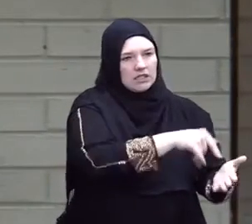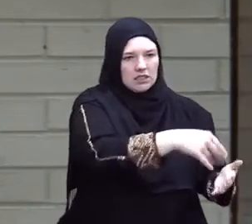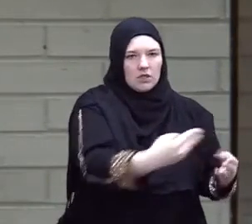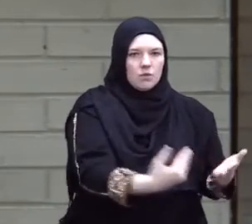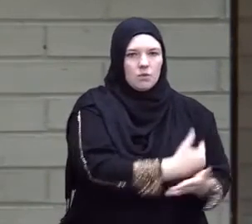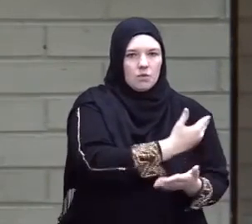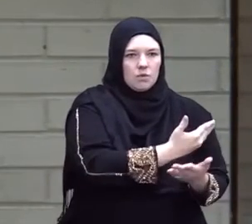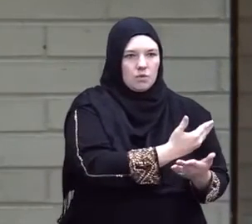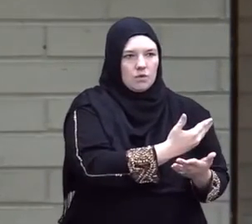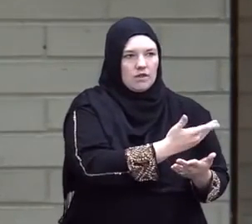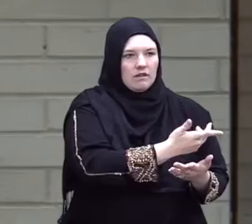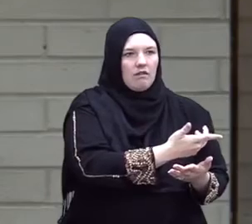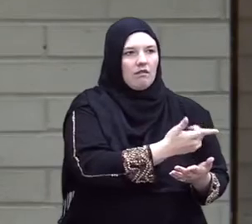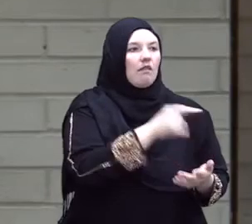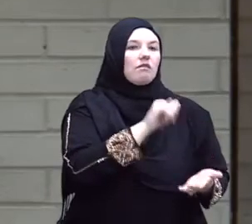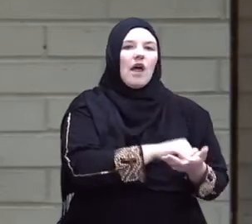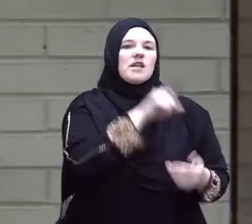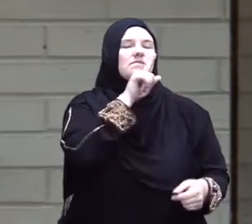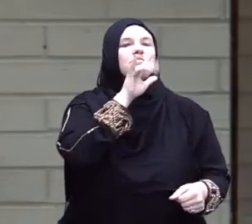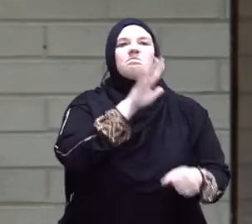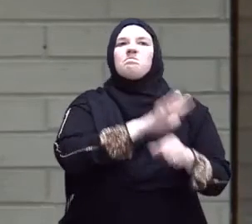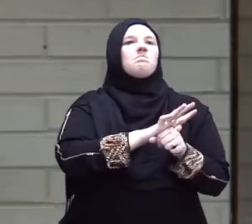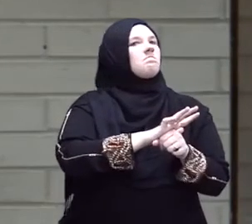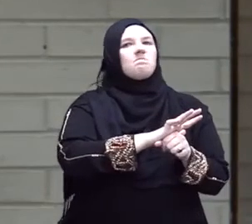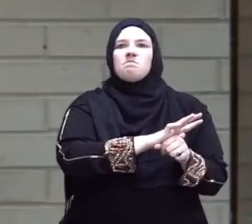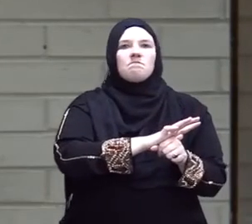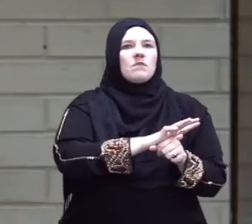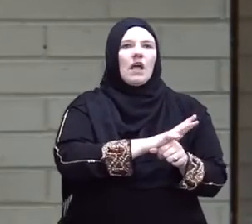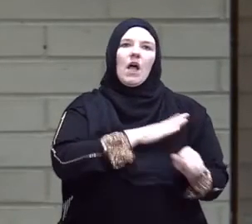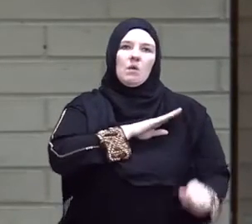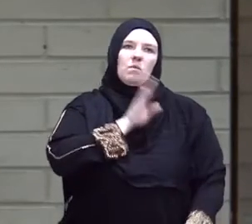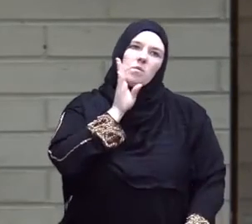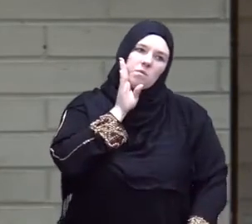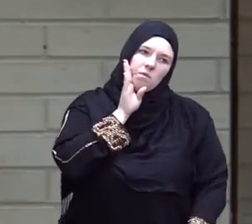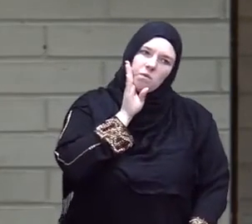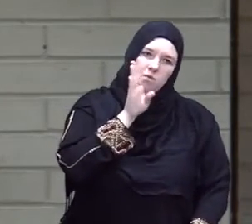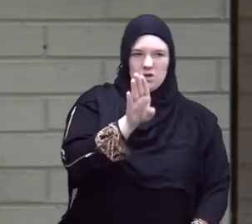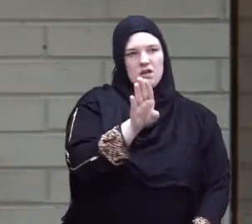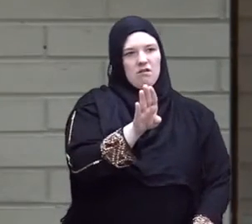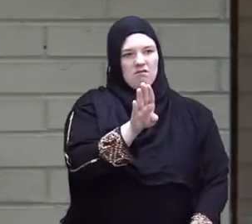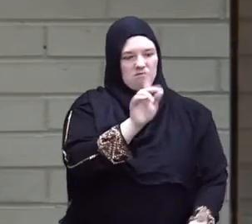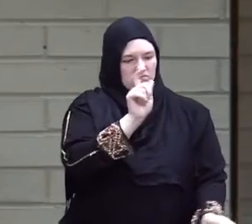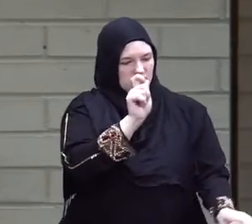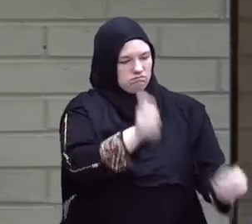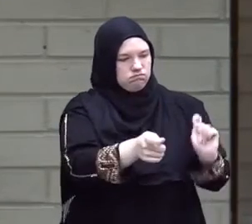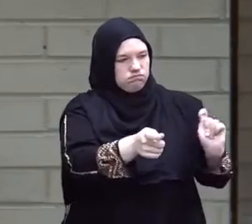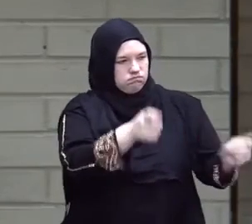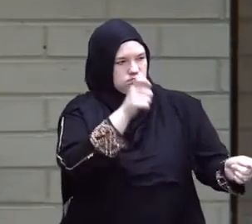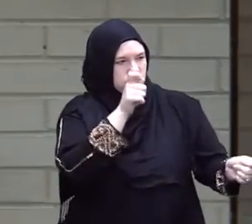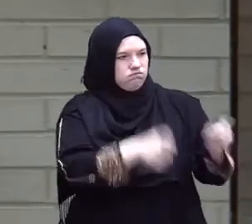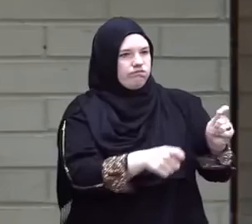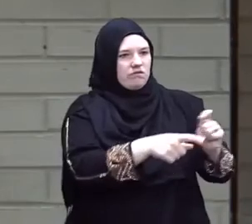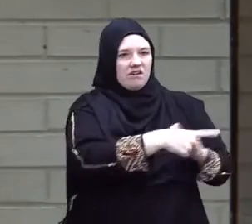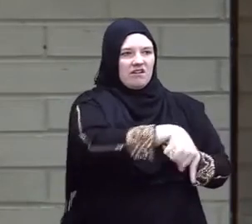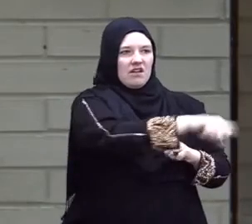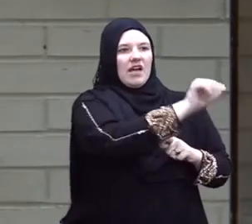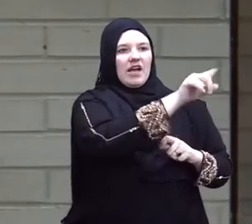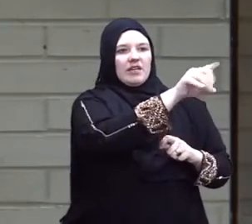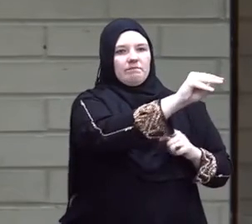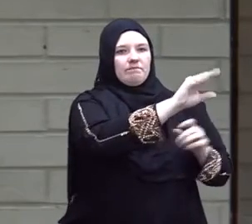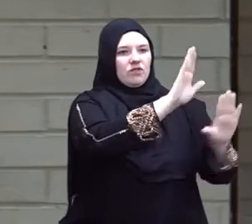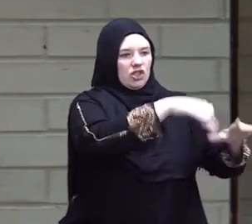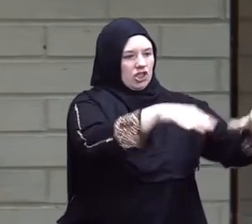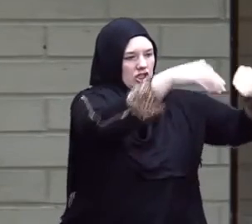new creature, that he vowed that he would manipulate his descendants,